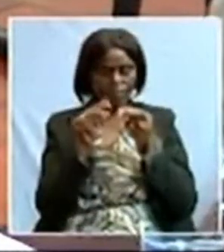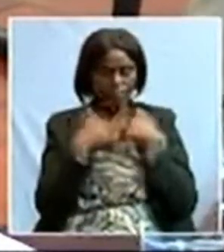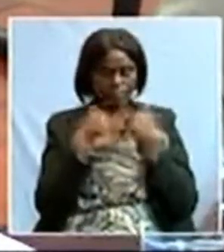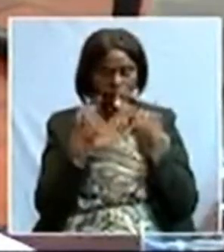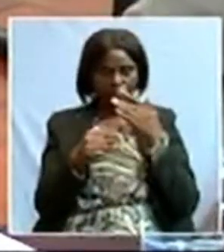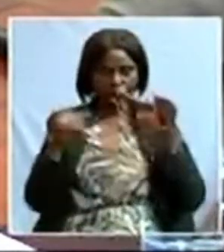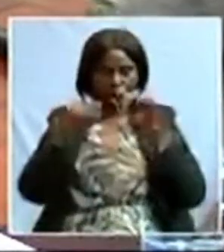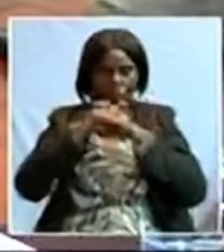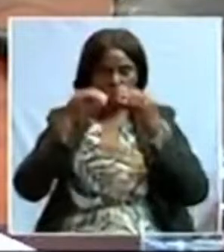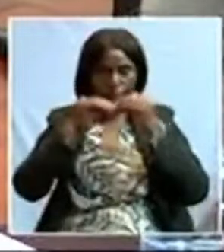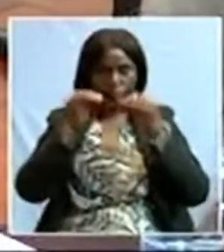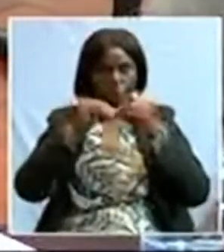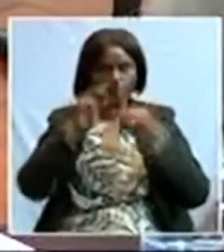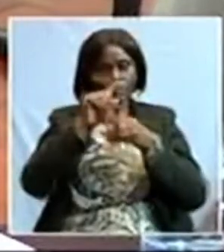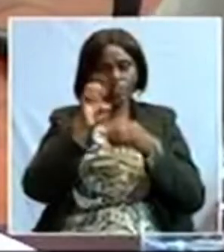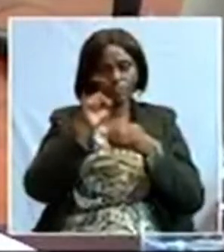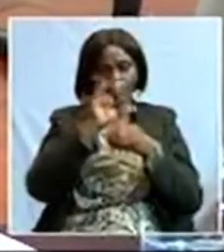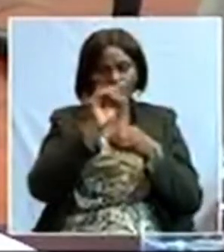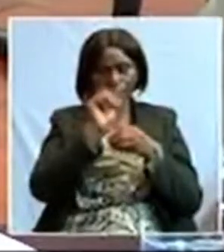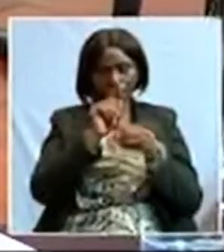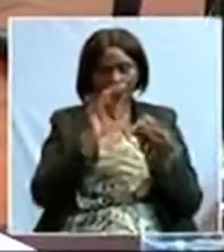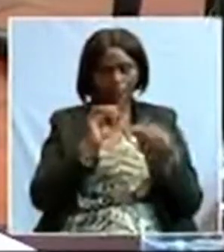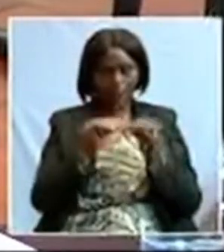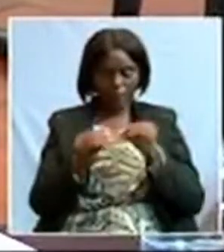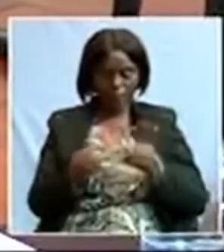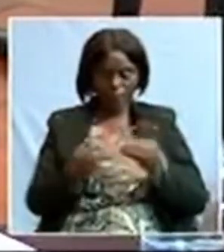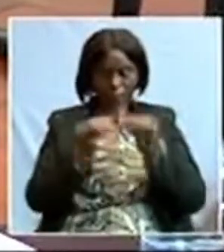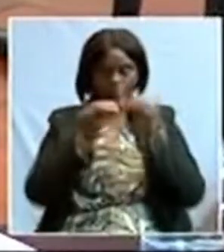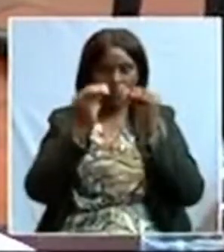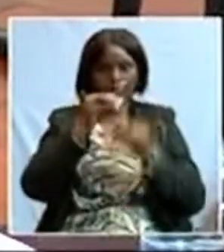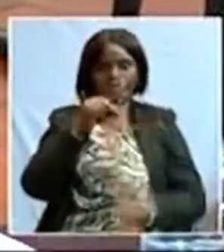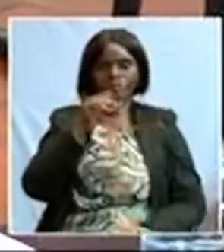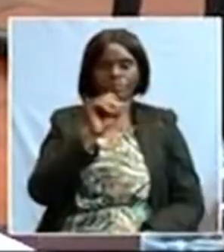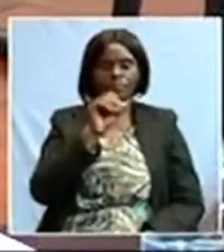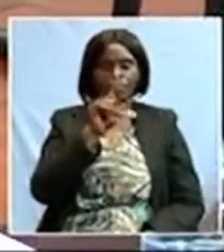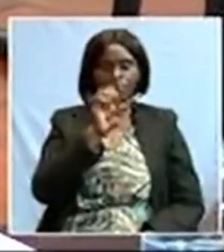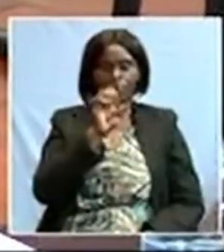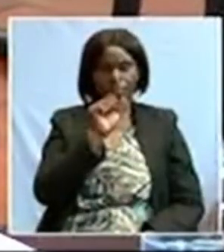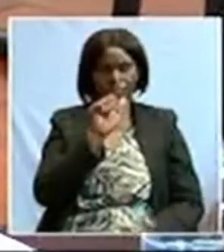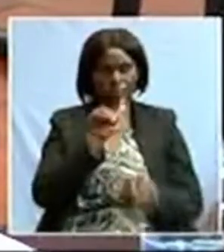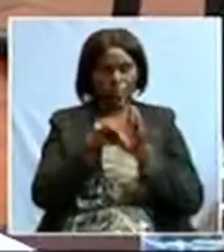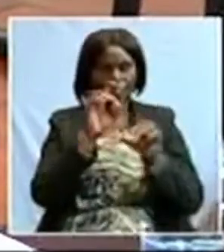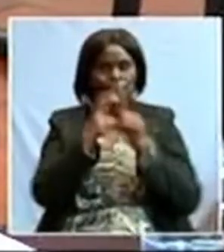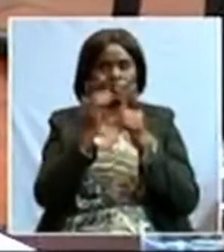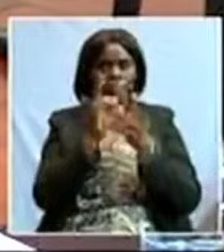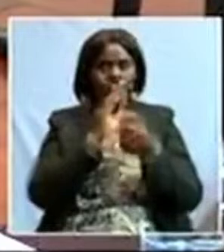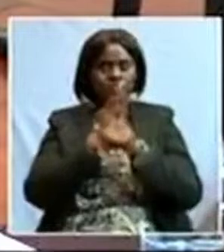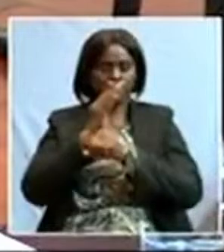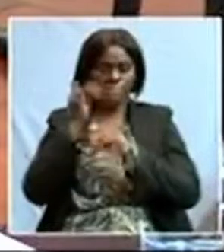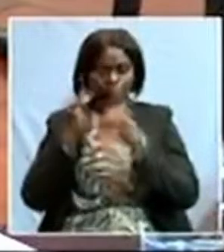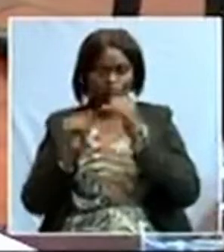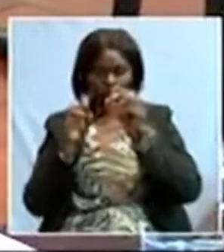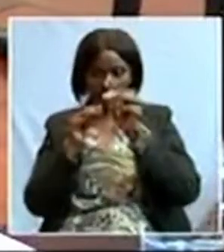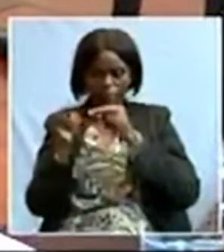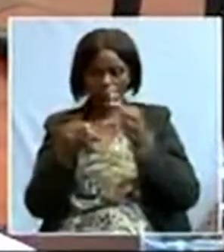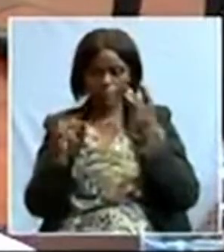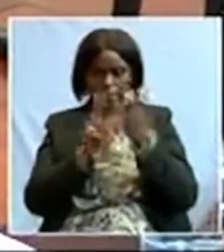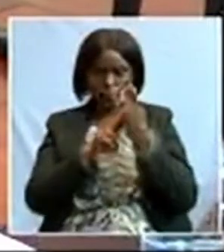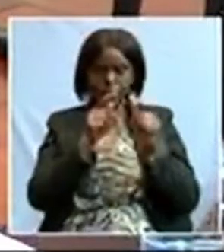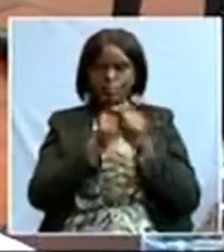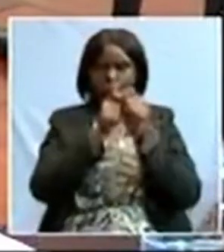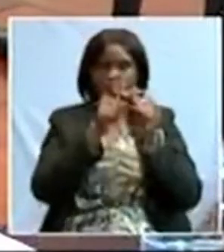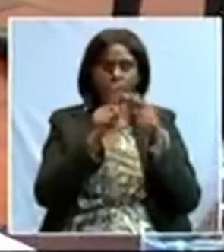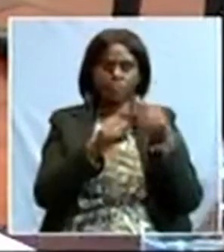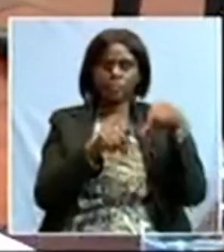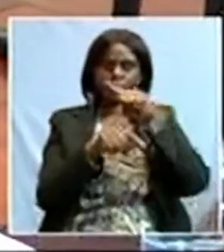had engaged ZESCO regarding the actual total number of polls in the district and thereafter management reissued the invoice